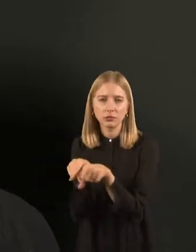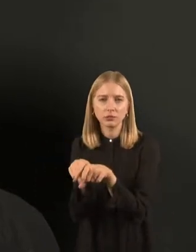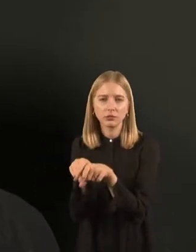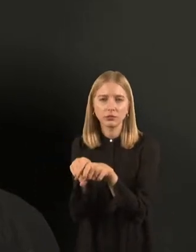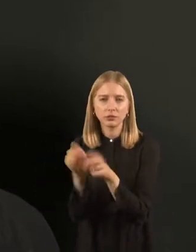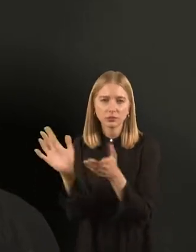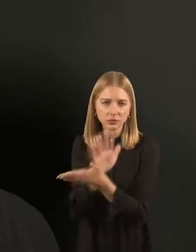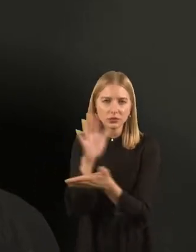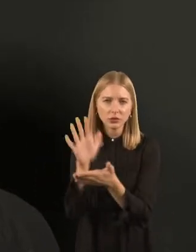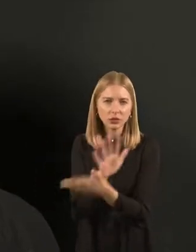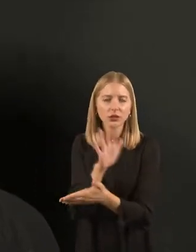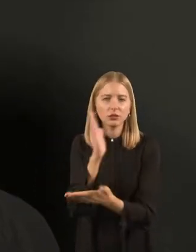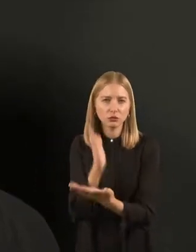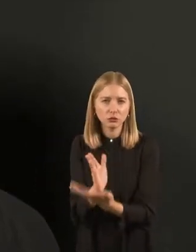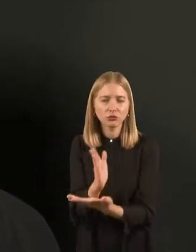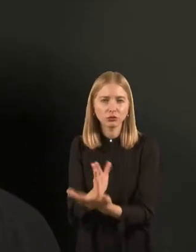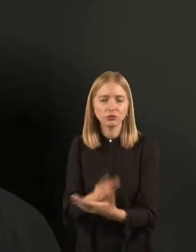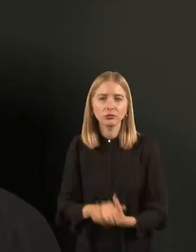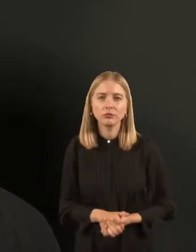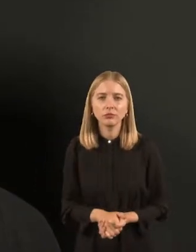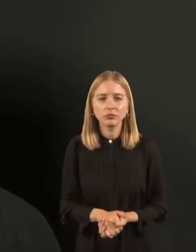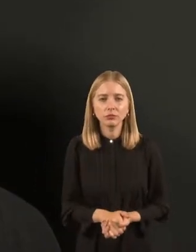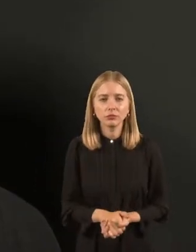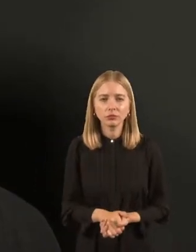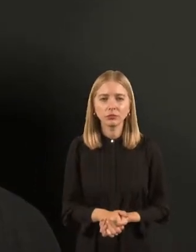to balance.